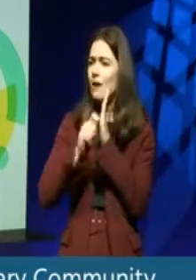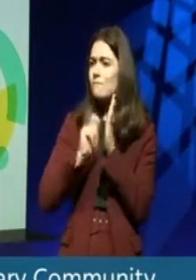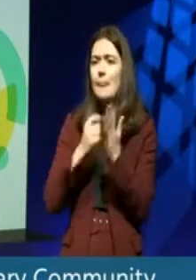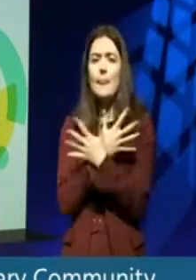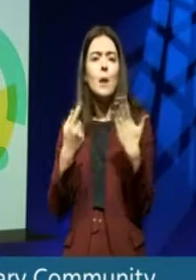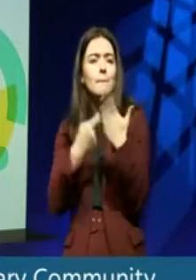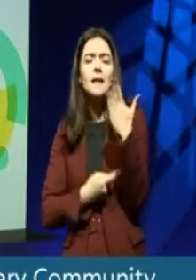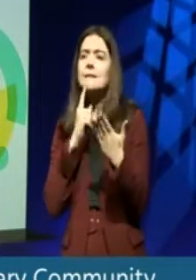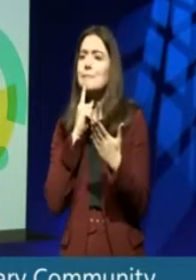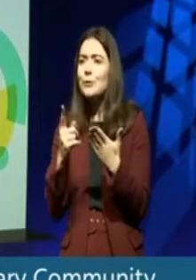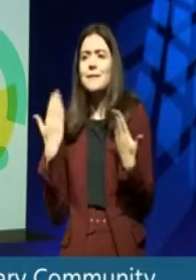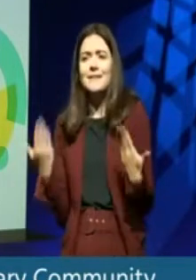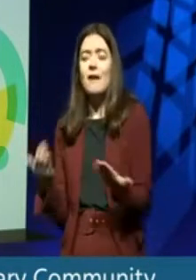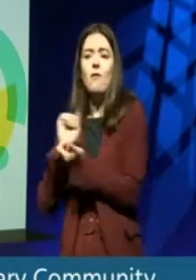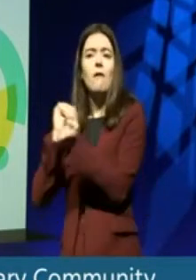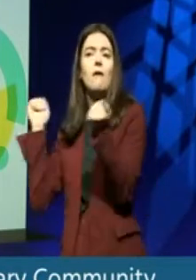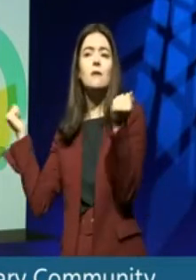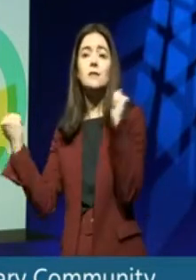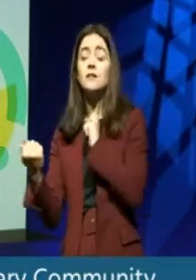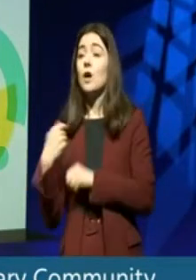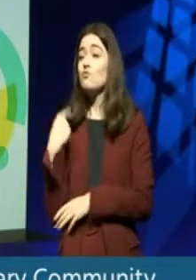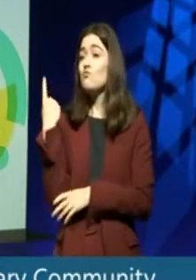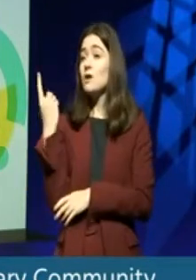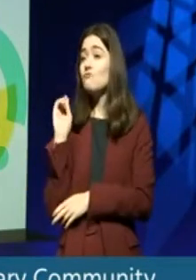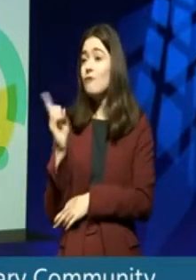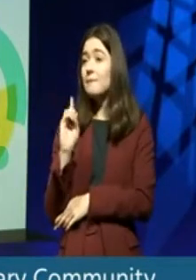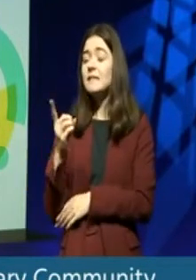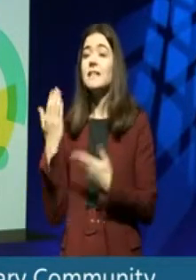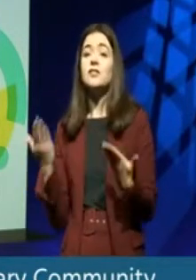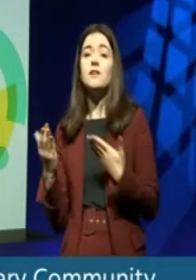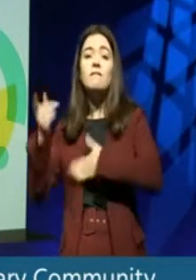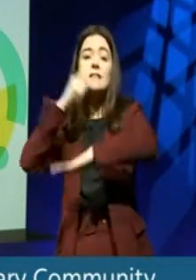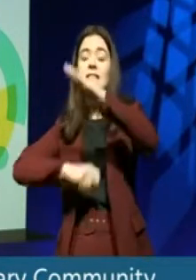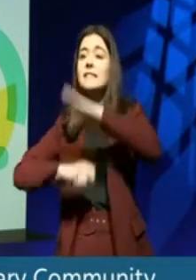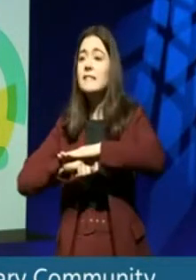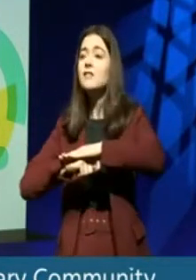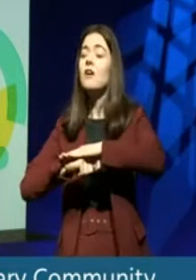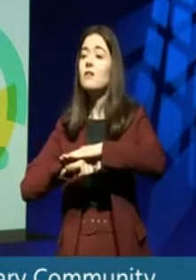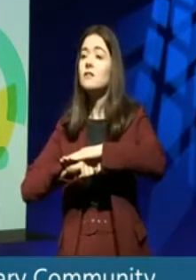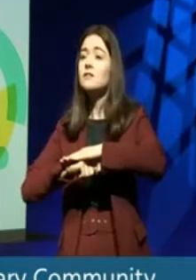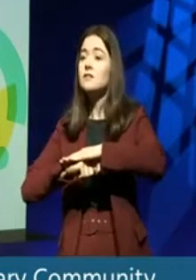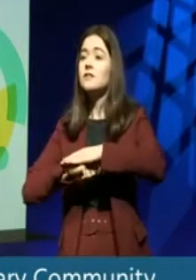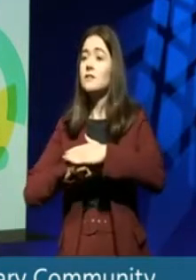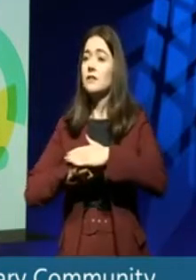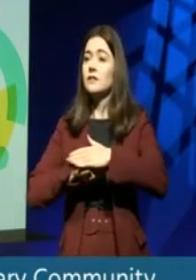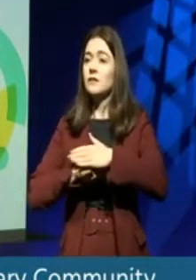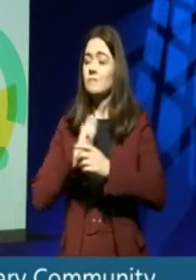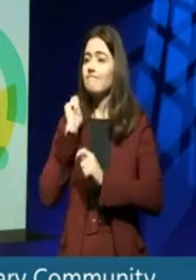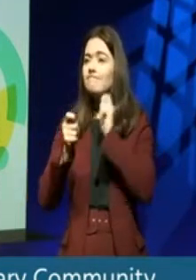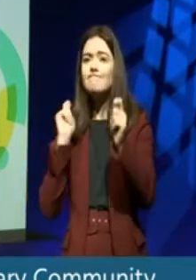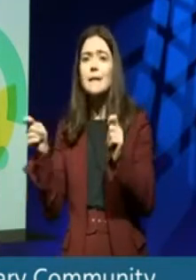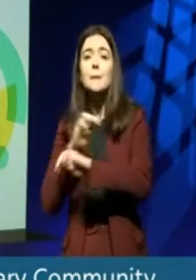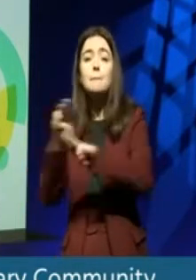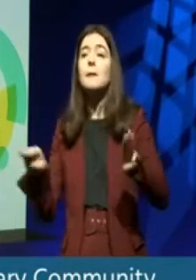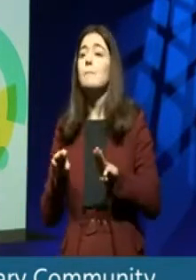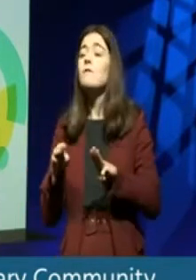is beginning to shift. And even one of the recommendations of the Taoiseach's 11 to be people from ethnic minority groups, you